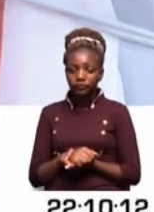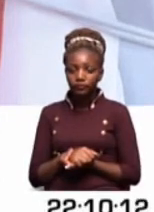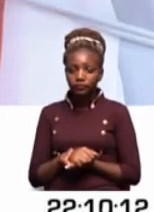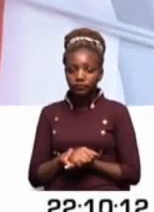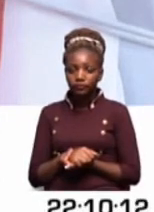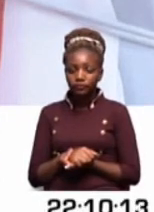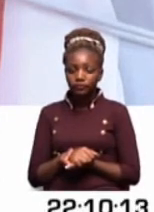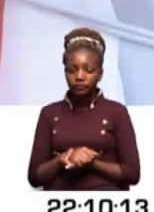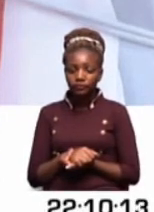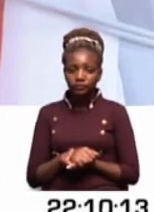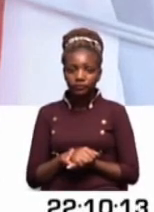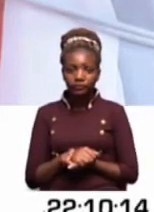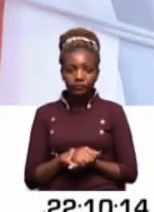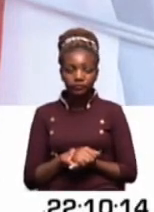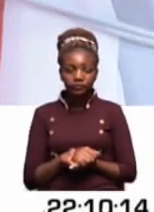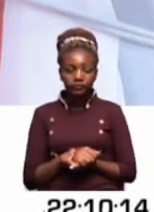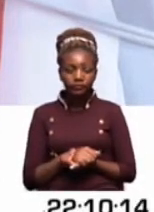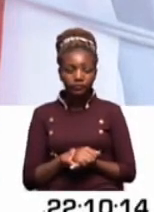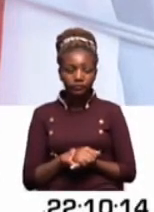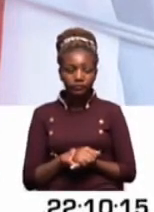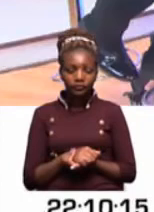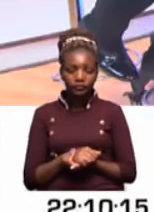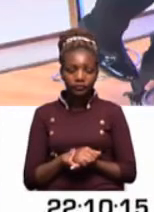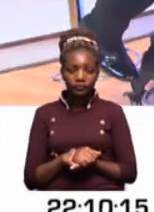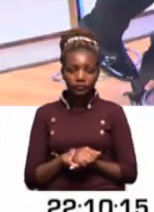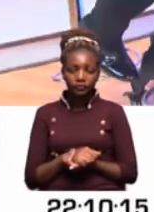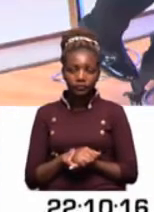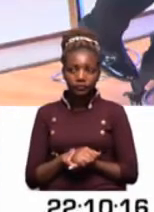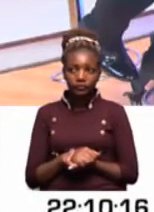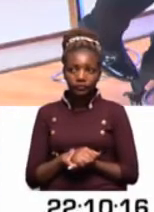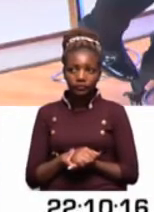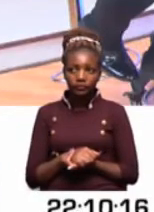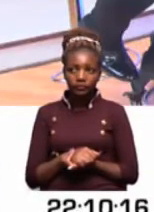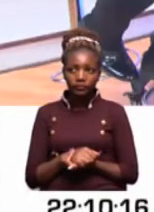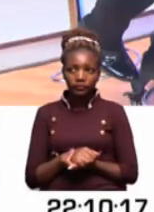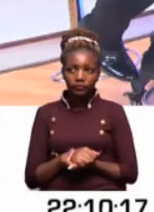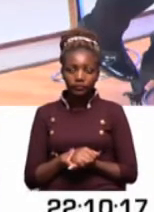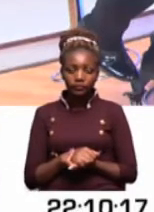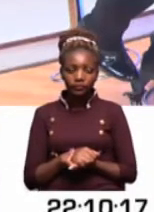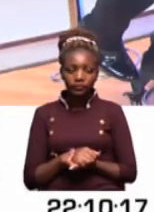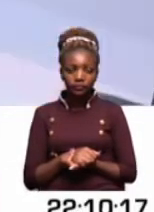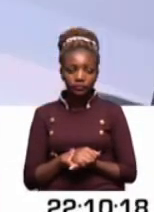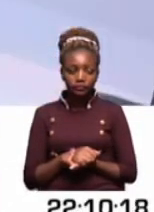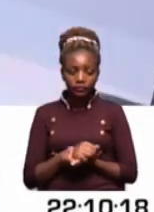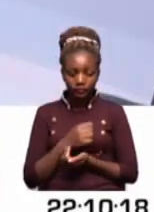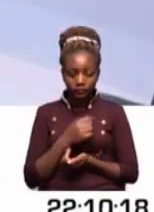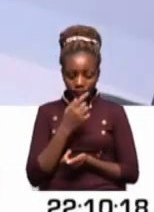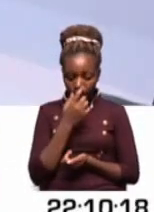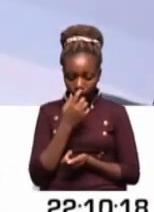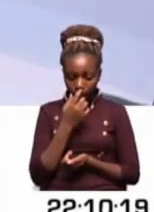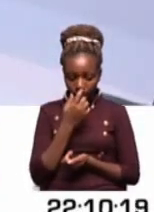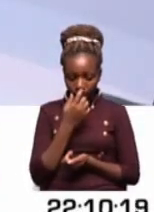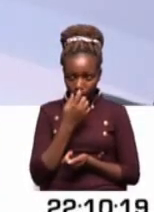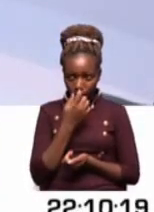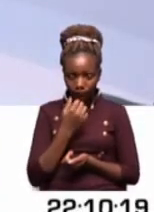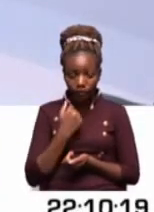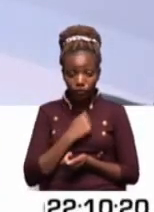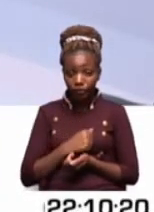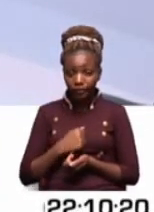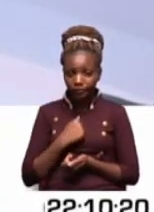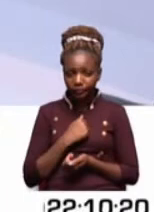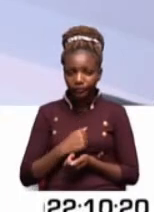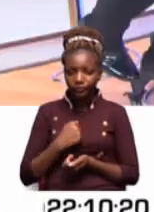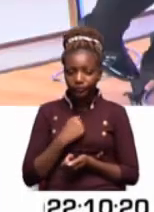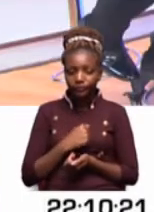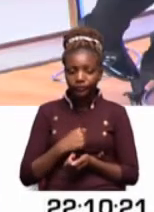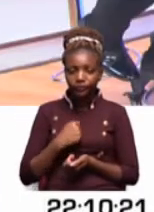commensurate, progressive politics. If road to peace is started by calmness, shouldn't that not be a positive start? It is true, but how do you build